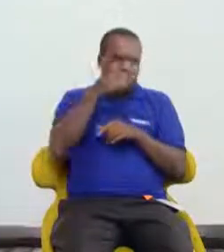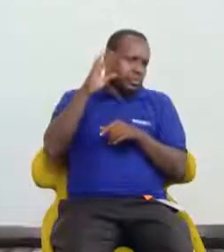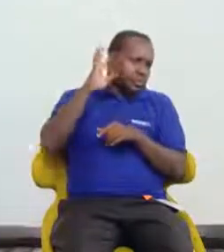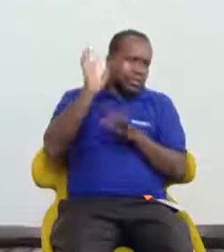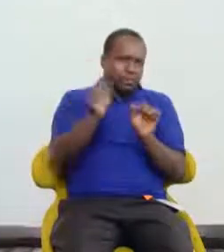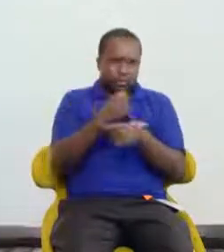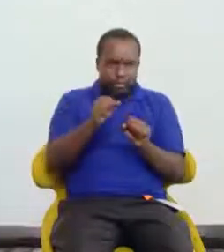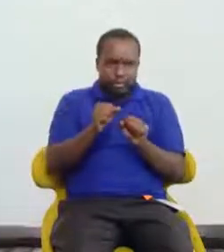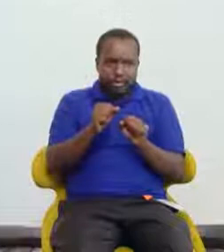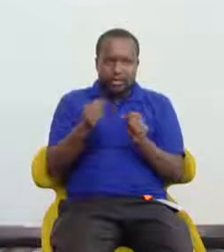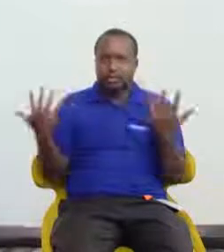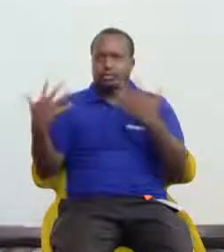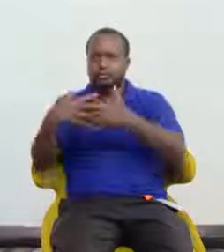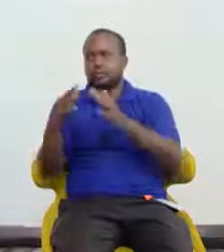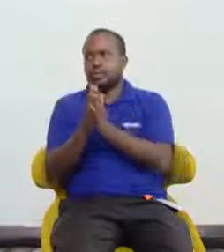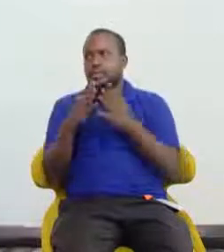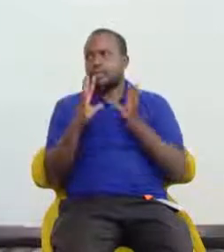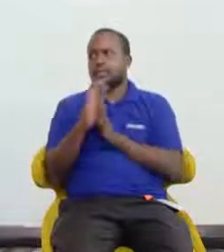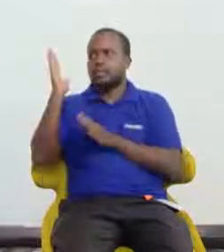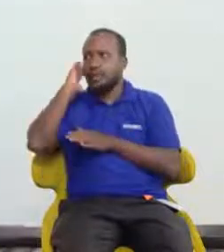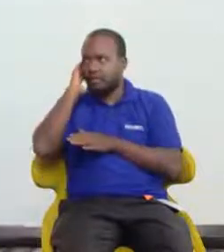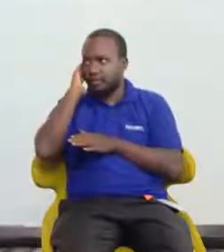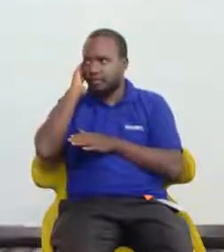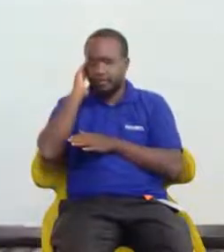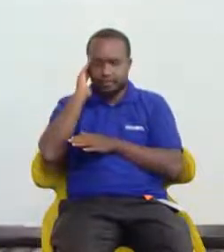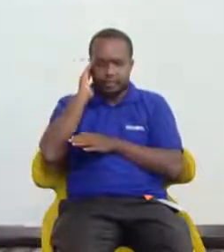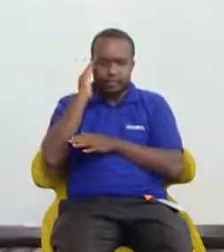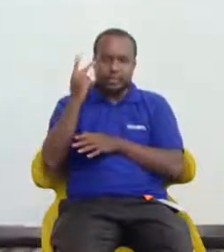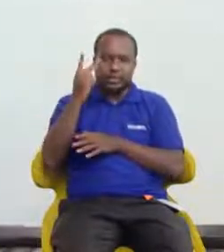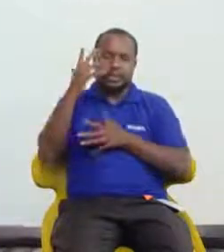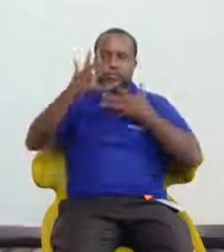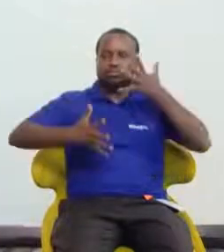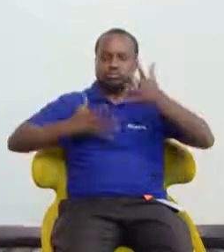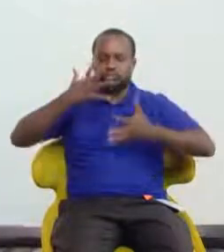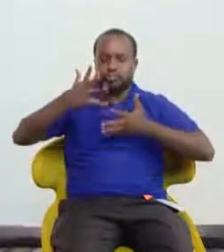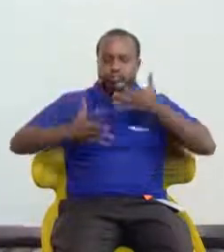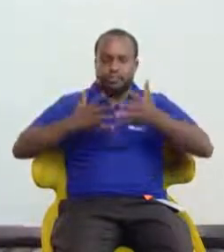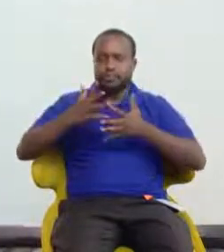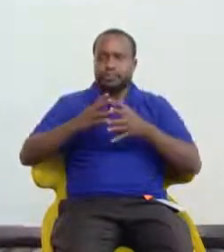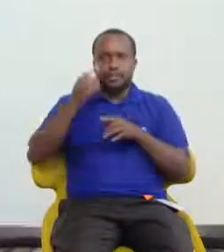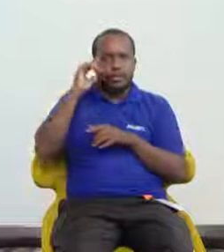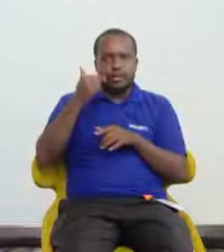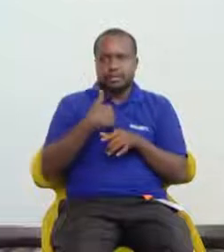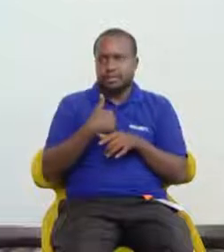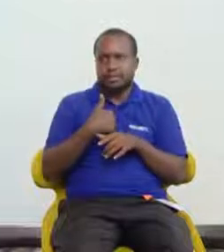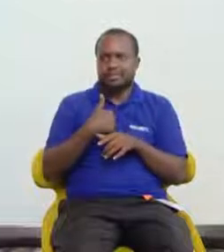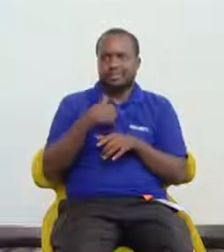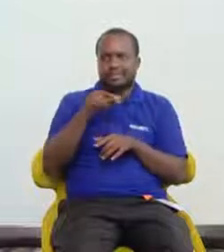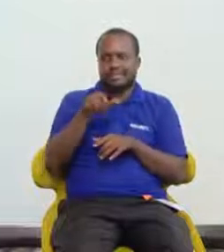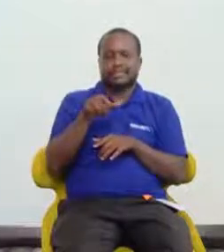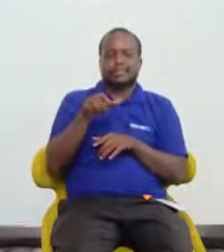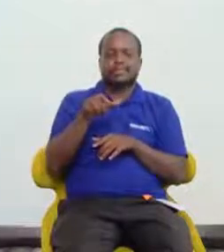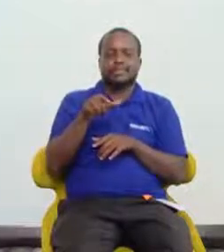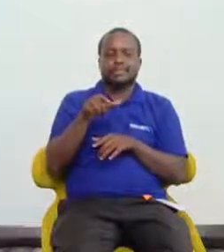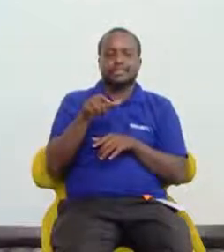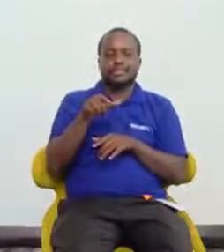to deal with people like you who do not need to hear you speak, they just need to see you sign. And for me at that very moment, I think at that stage